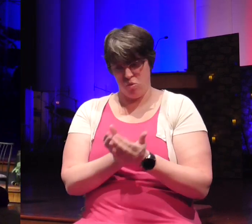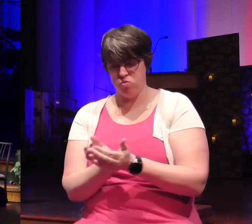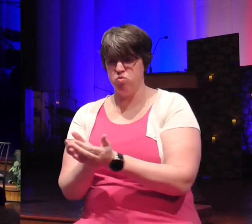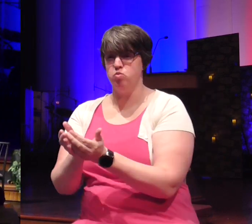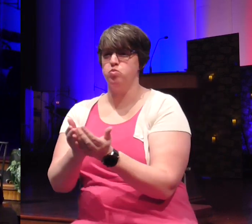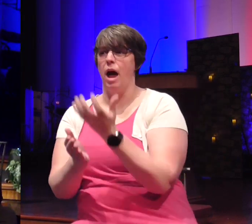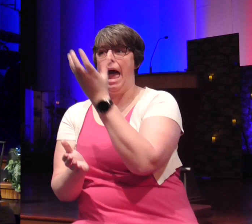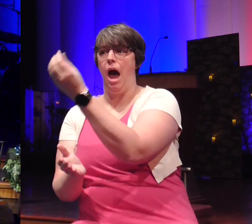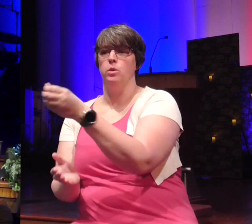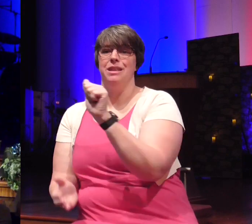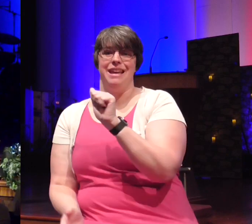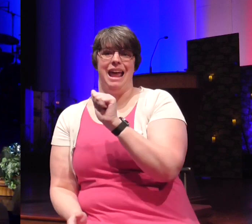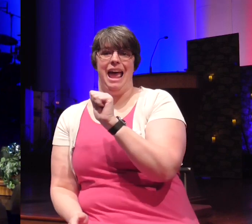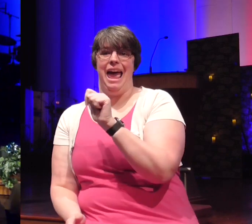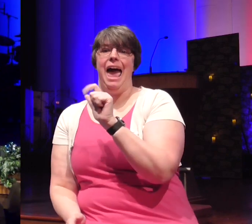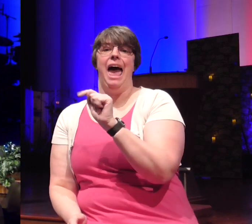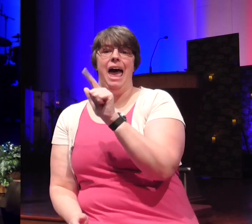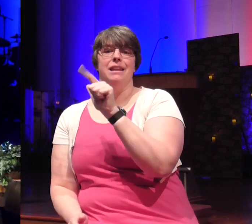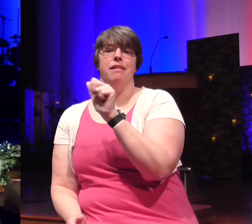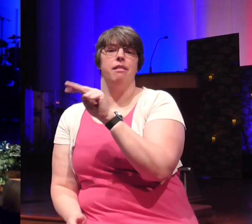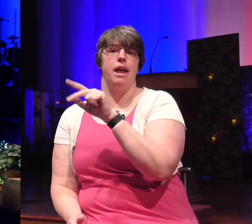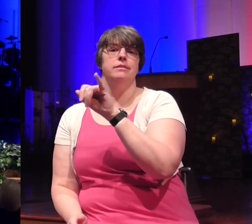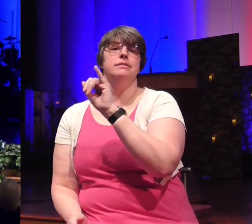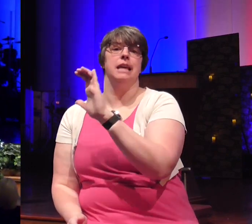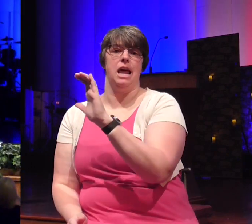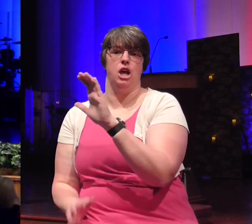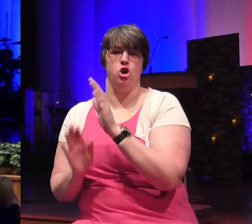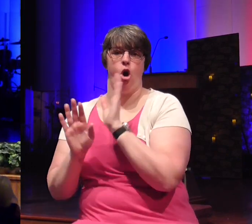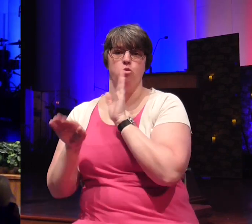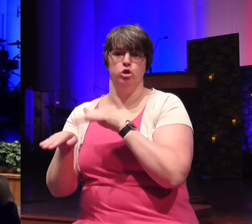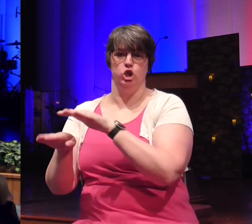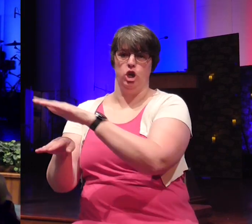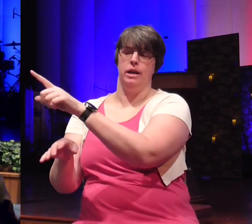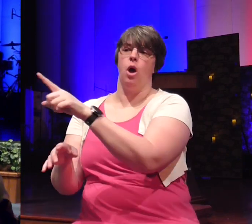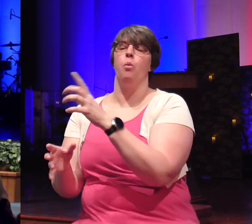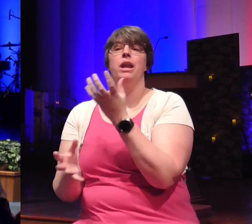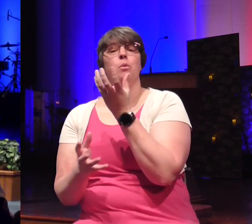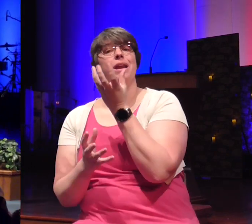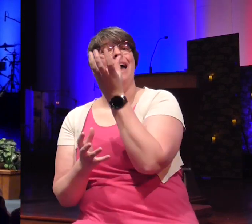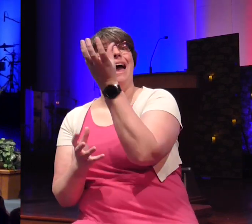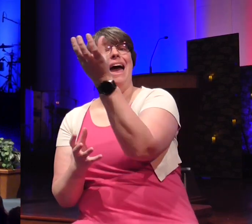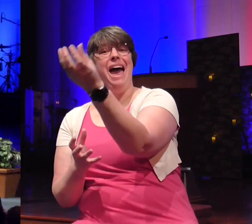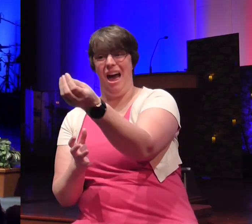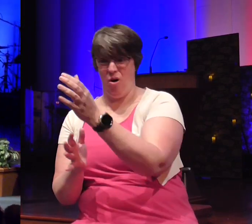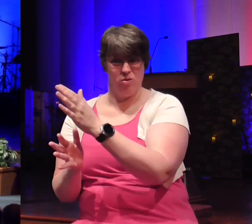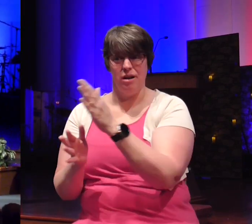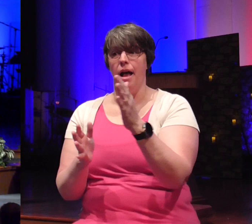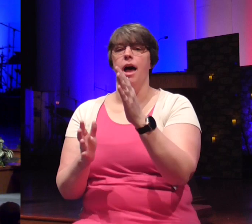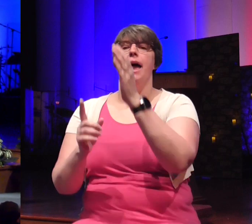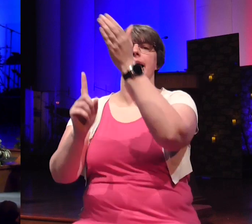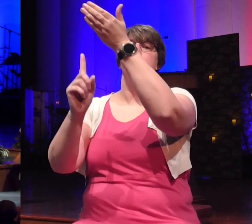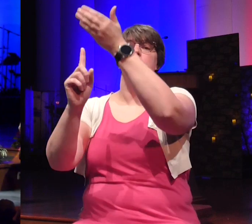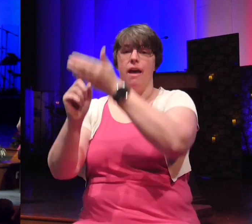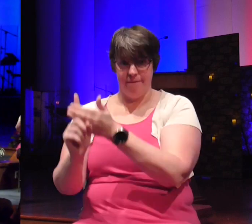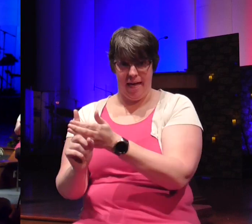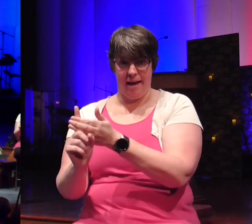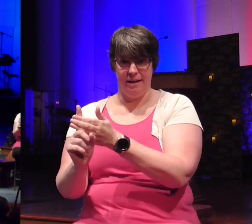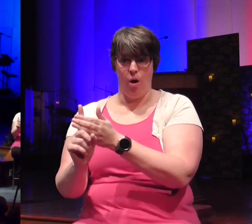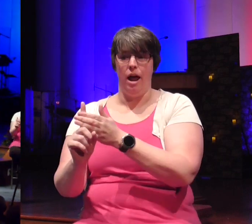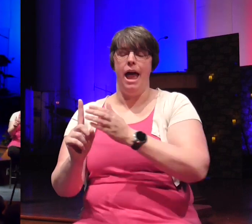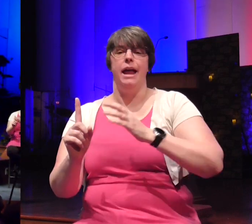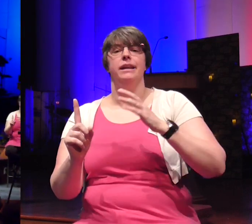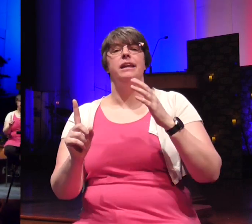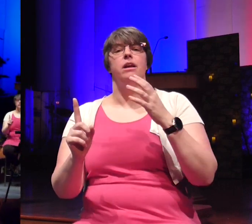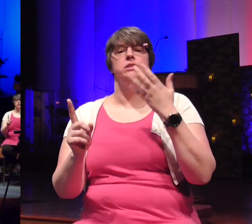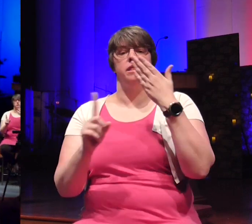was far enough out from the range of fire from the Confederate ships, he took that flag down and he flew the flag of truce. And then he